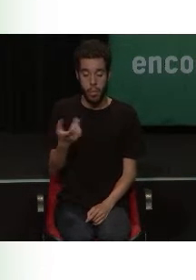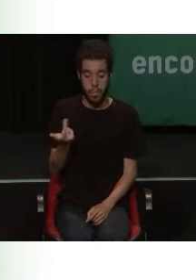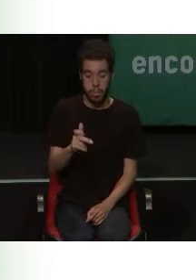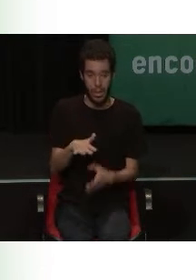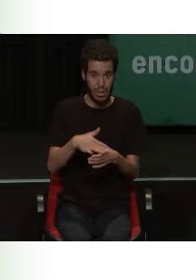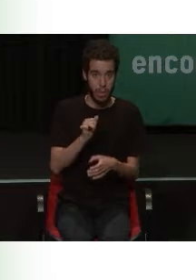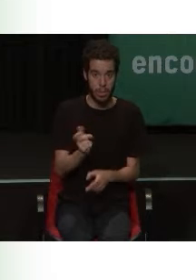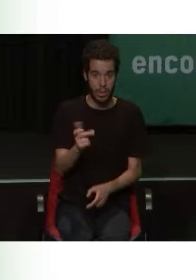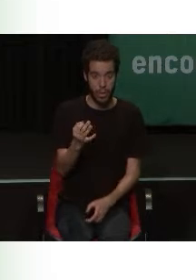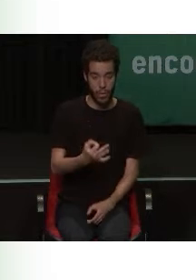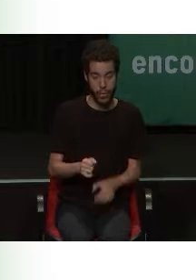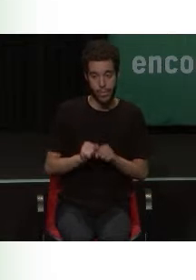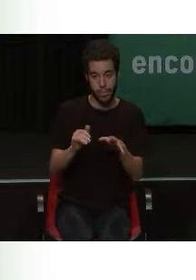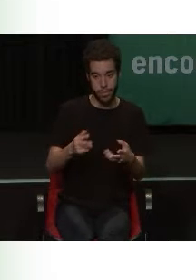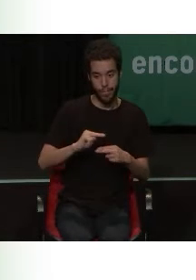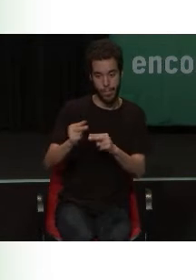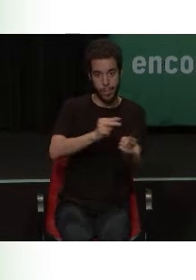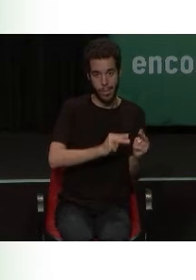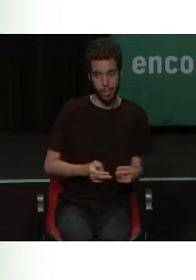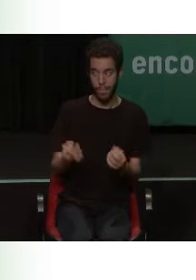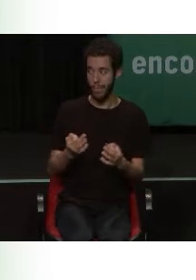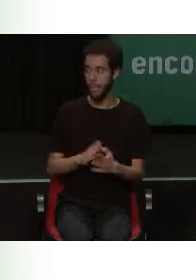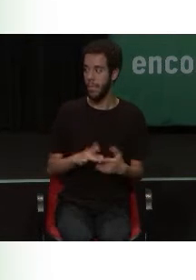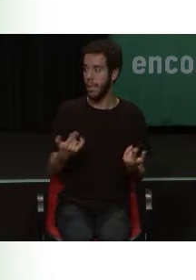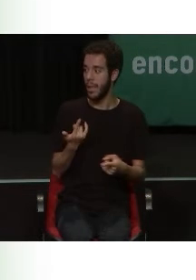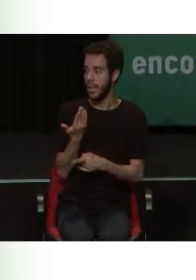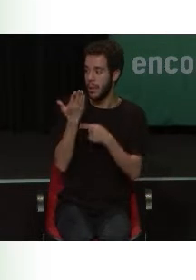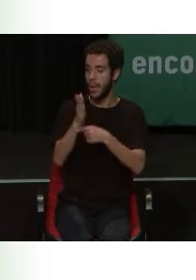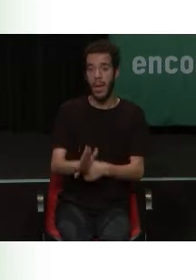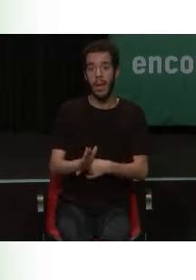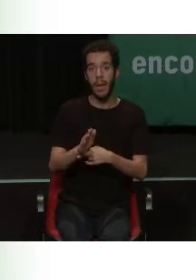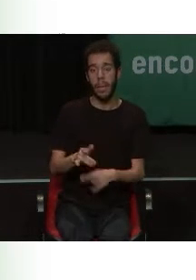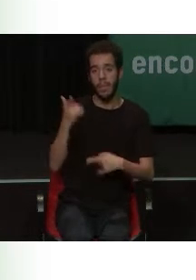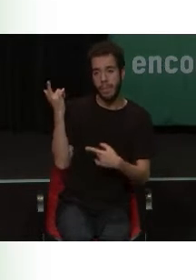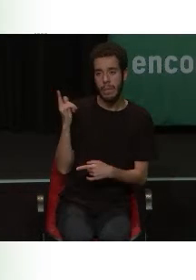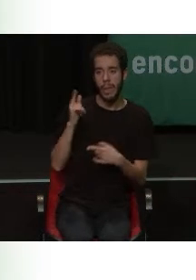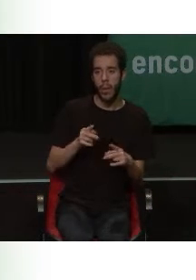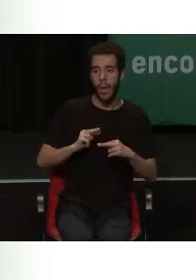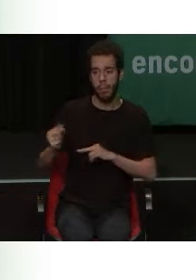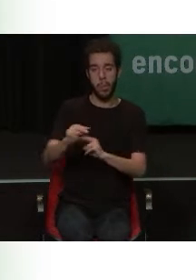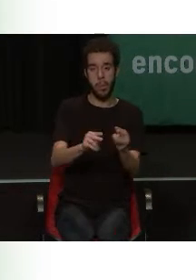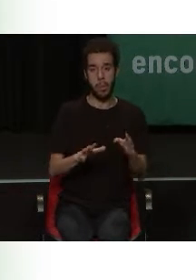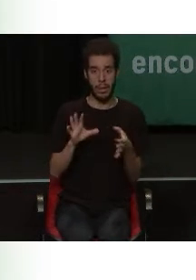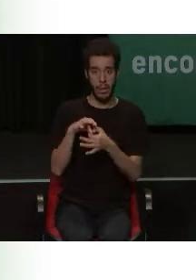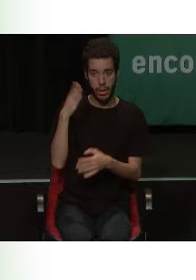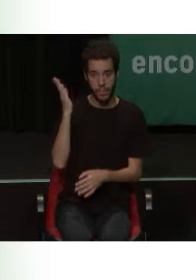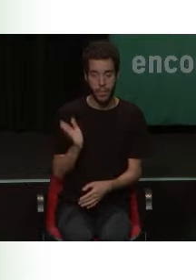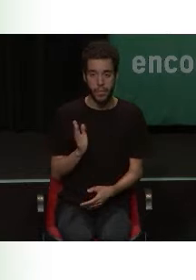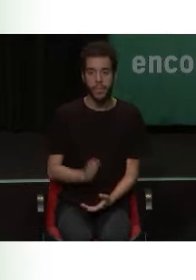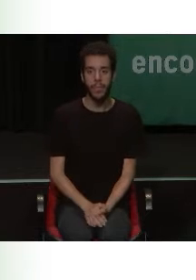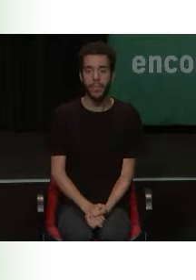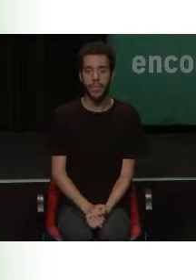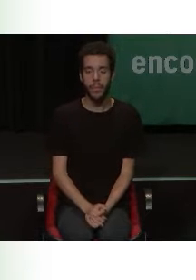with MCR1. This is a very representative diagram of the complexity of all the